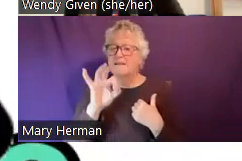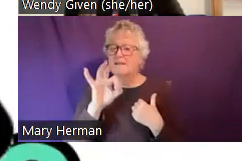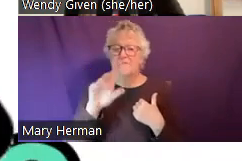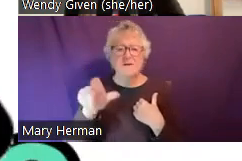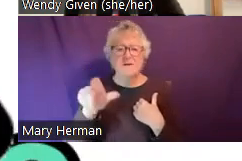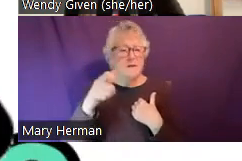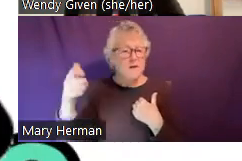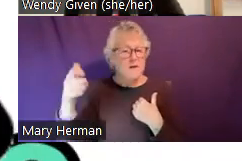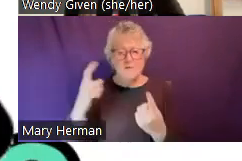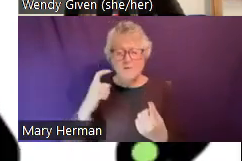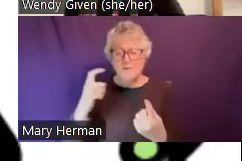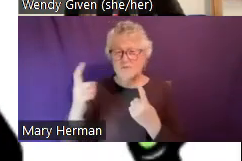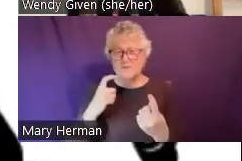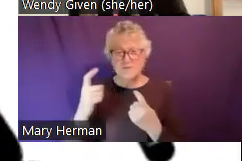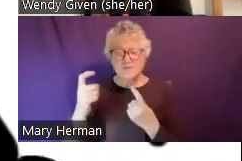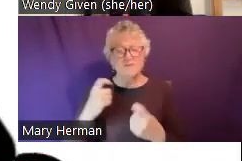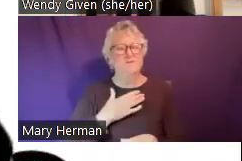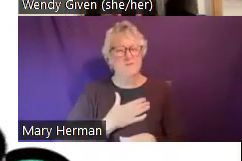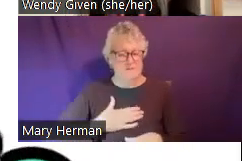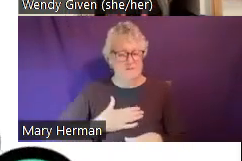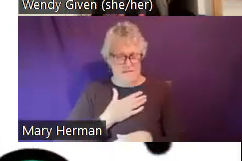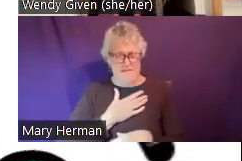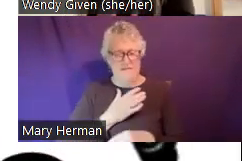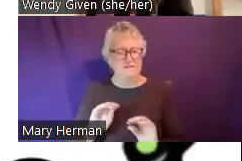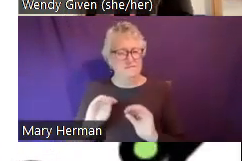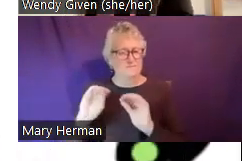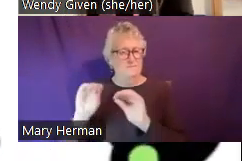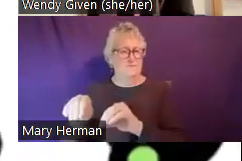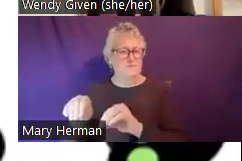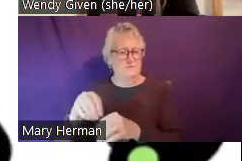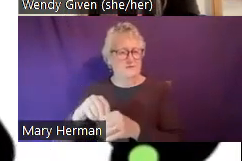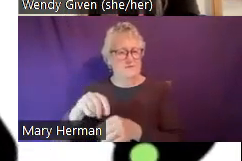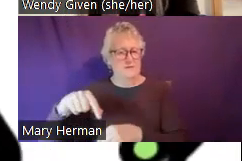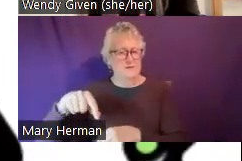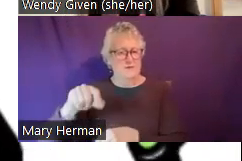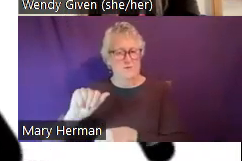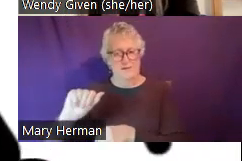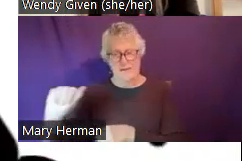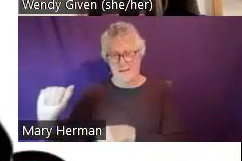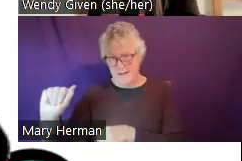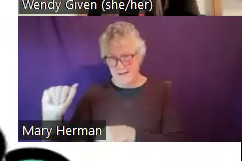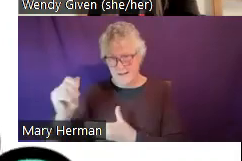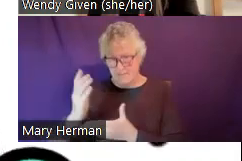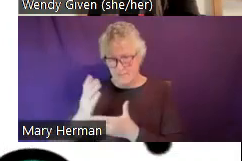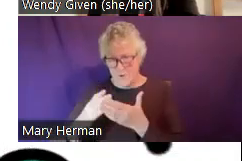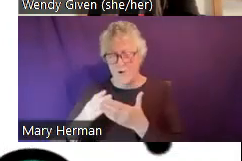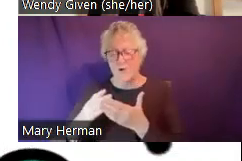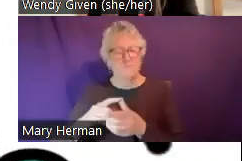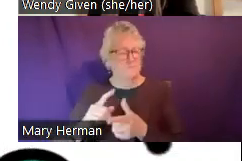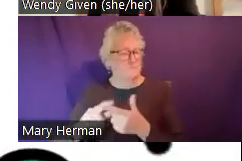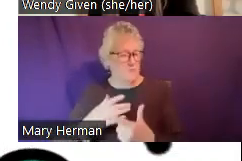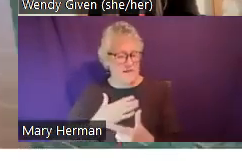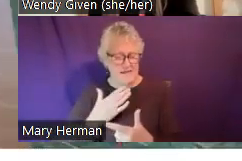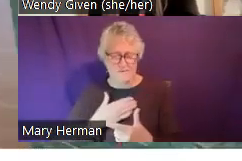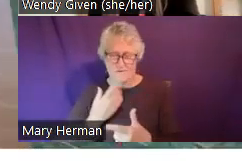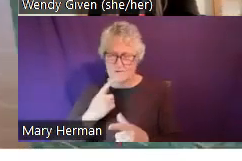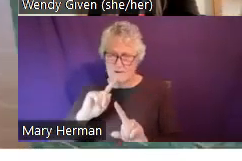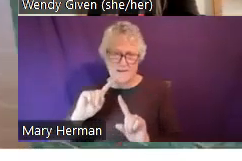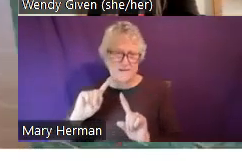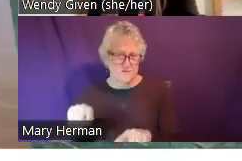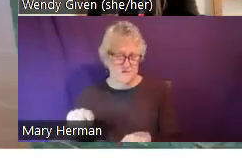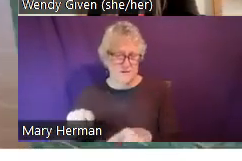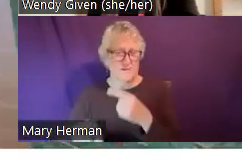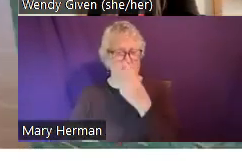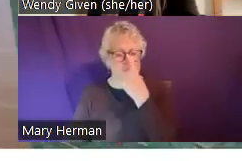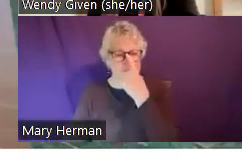the Q&A part here, and we can address those. I will